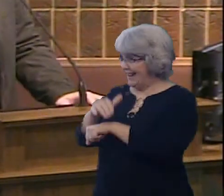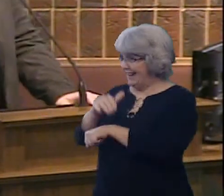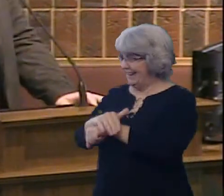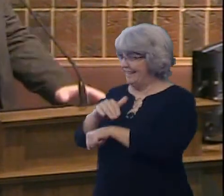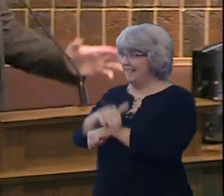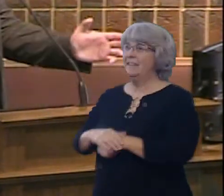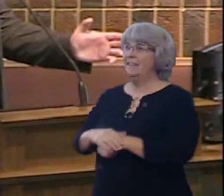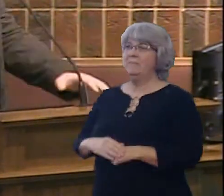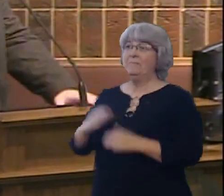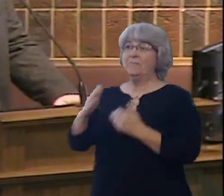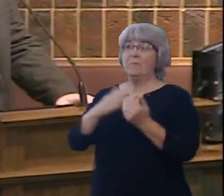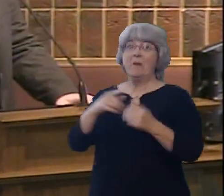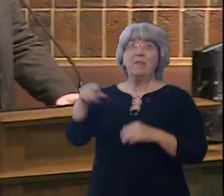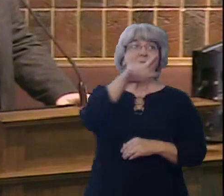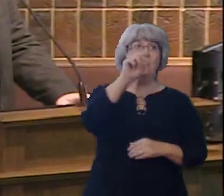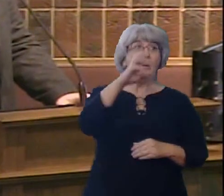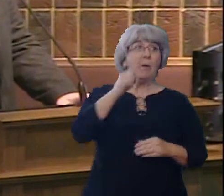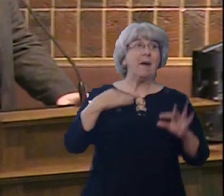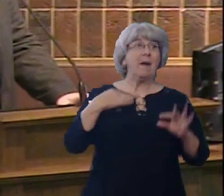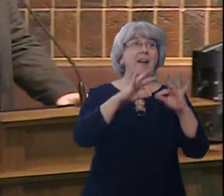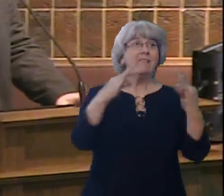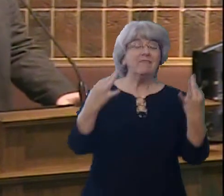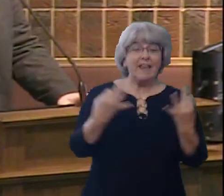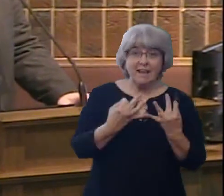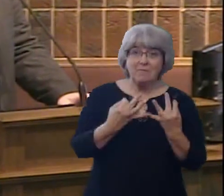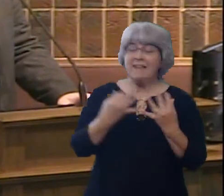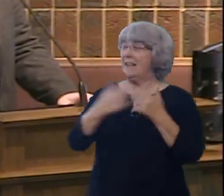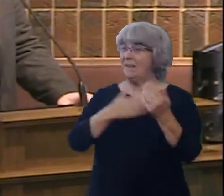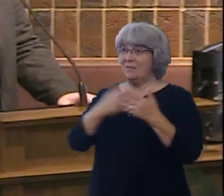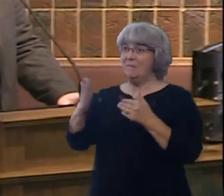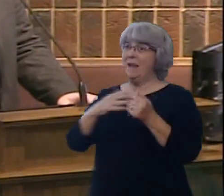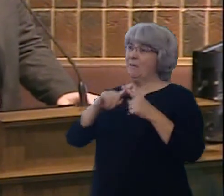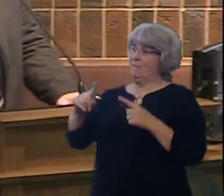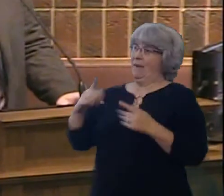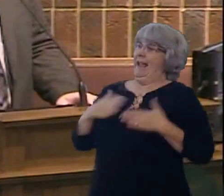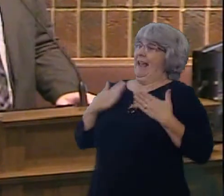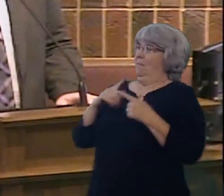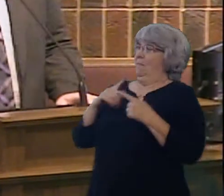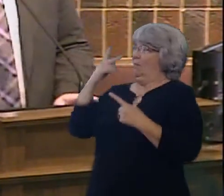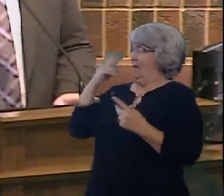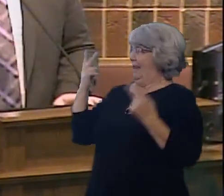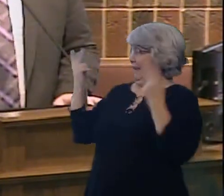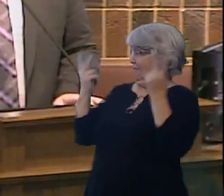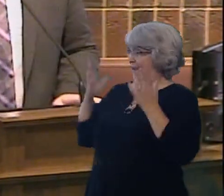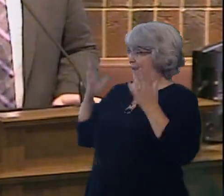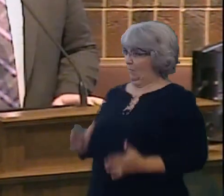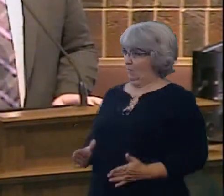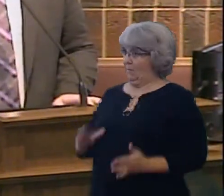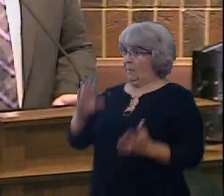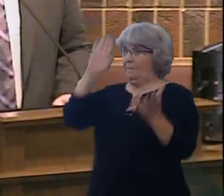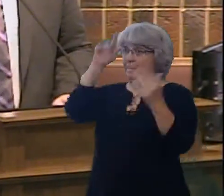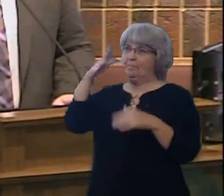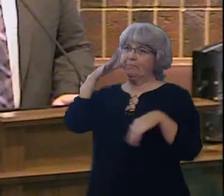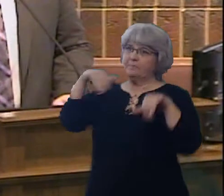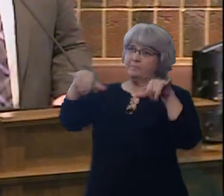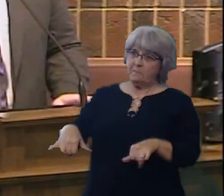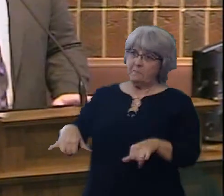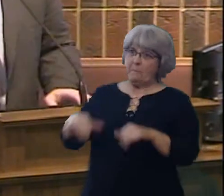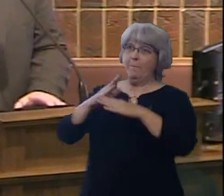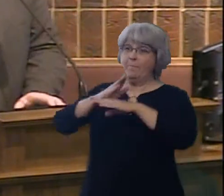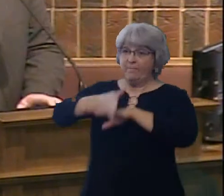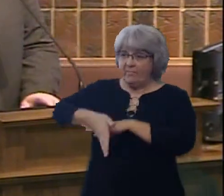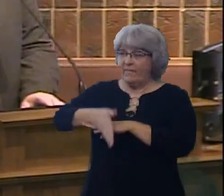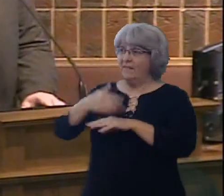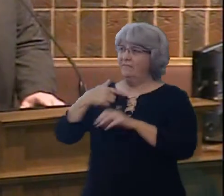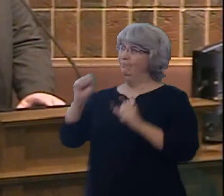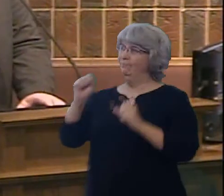not you are related to me, if you are visiting with us, we are very happy to have you here with us, and hope you'll stick around for a little bit afterwards so that we can get to